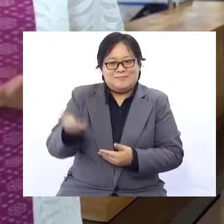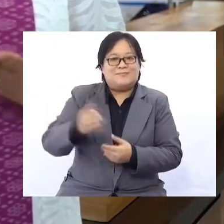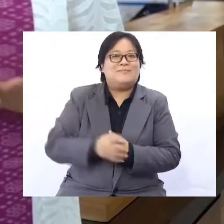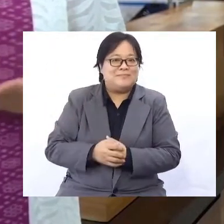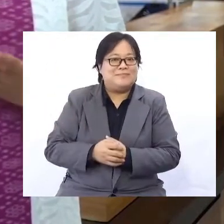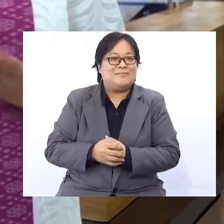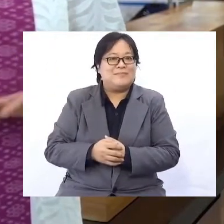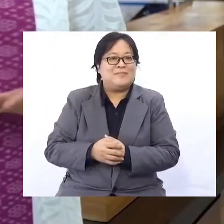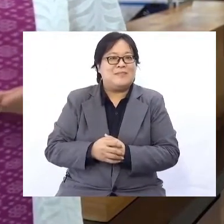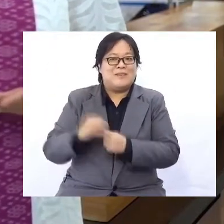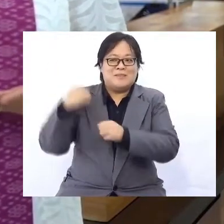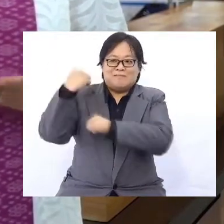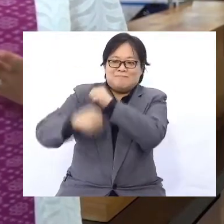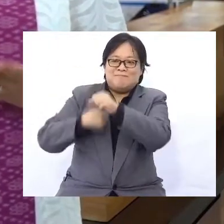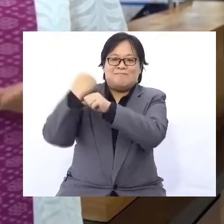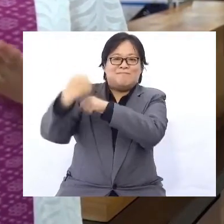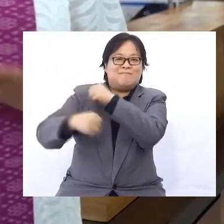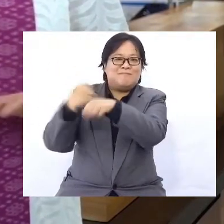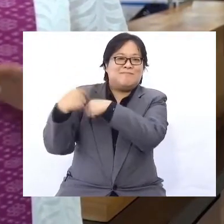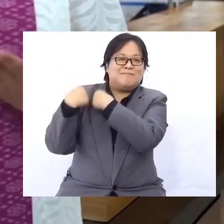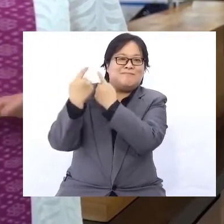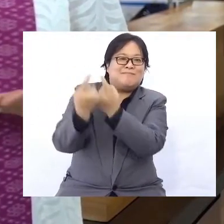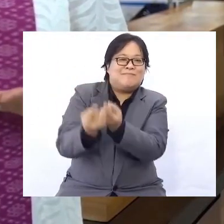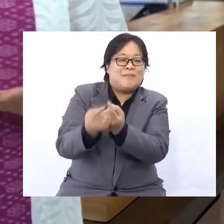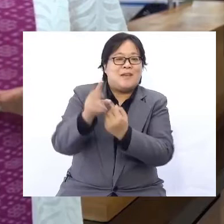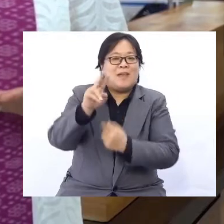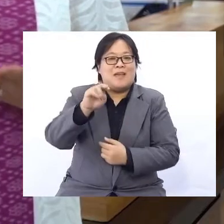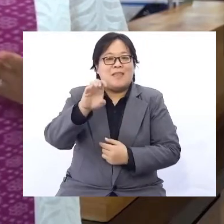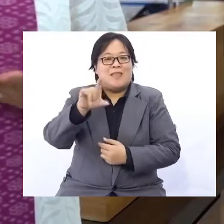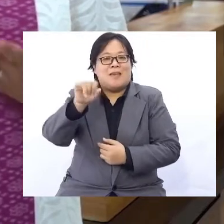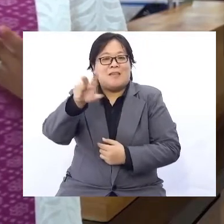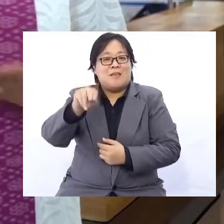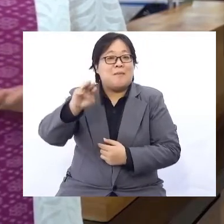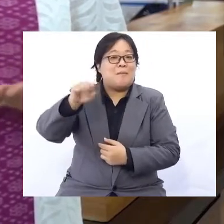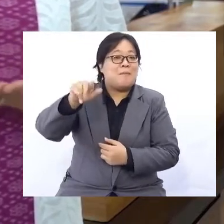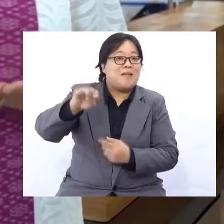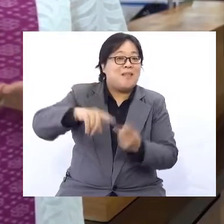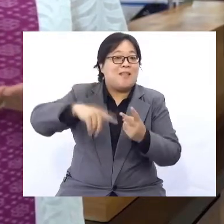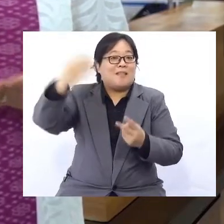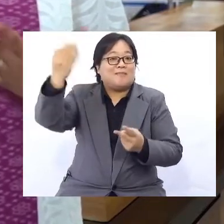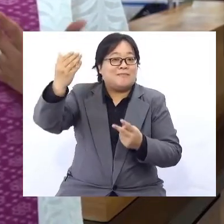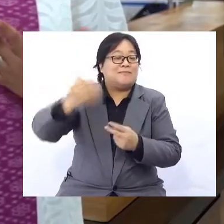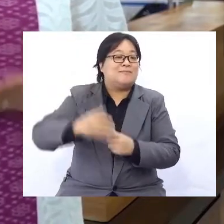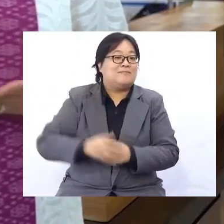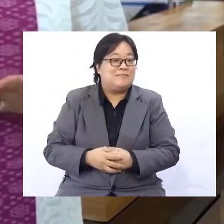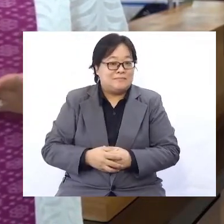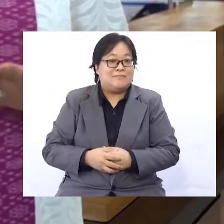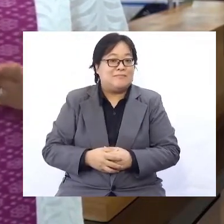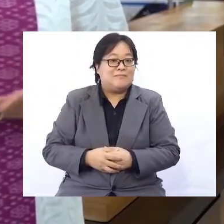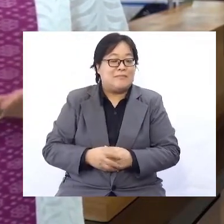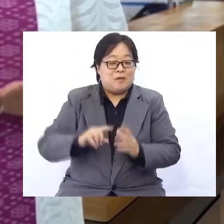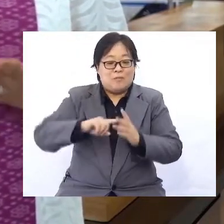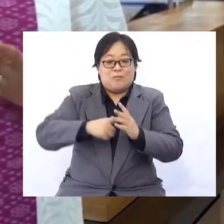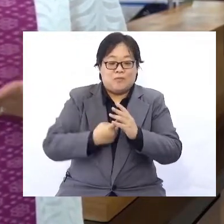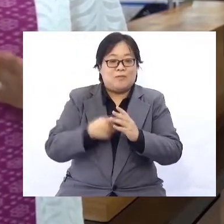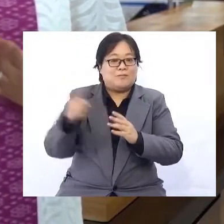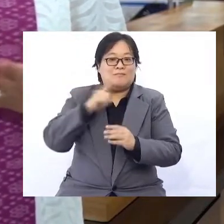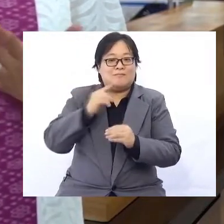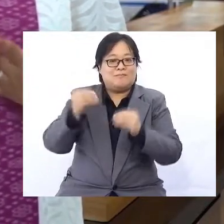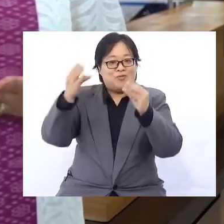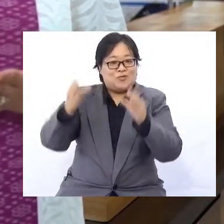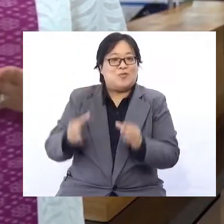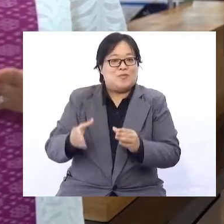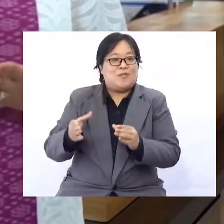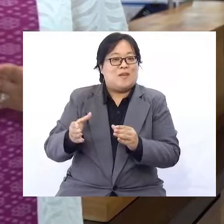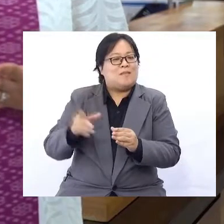his formative years witnessing Nelson Mandela in action? But I'll try. Since starting out as a teacher and activist